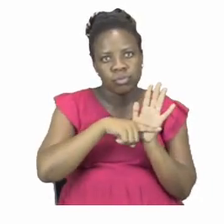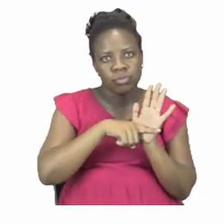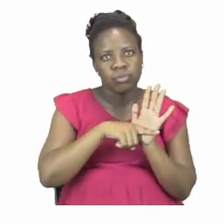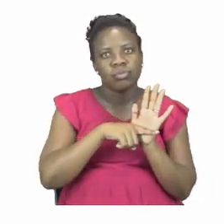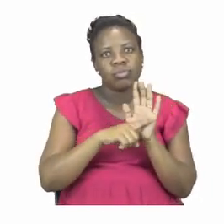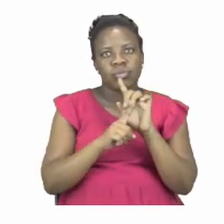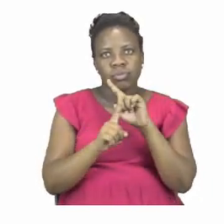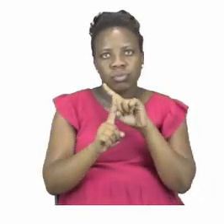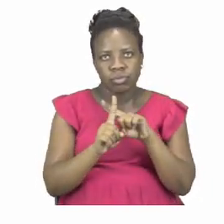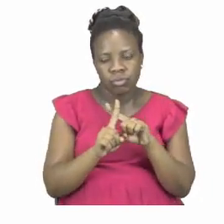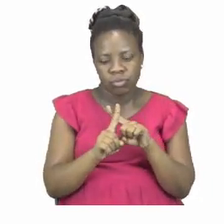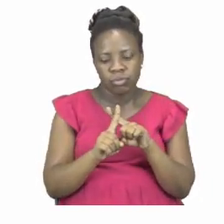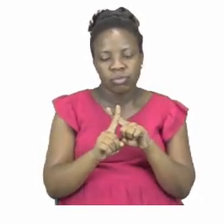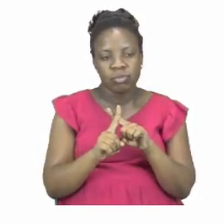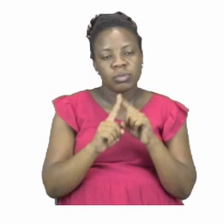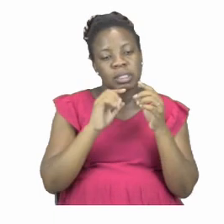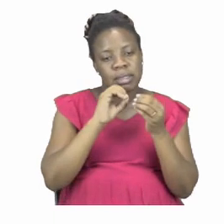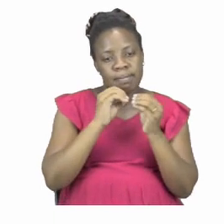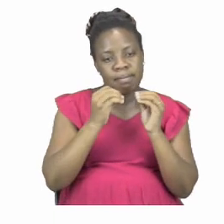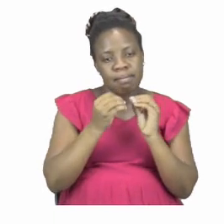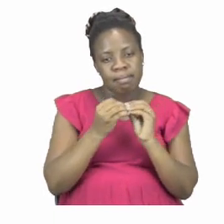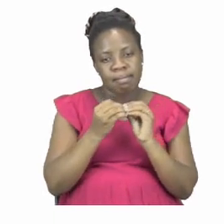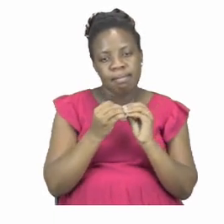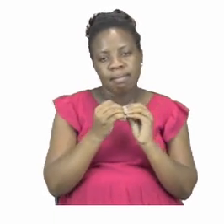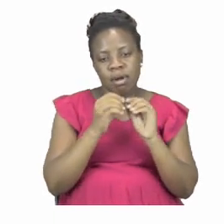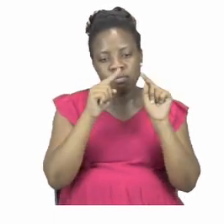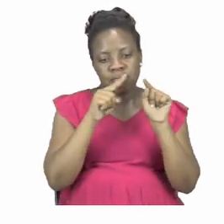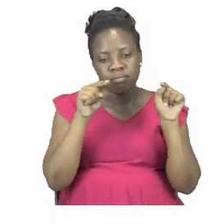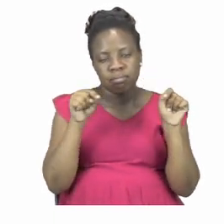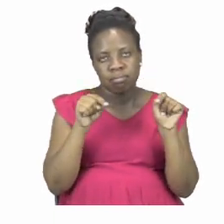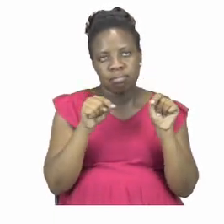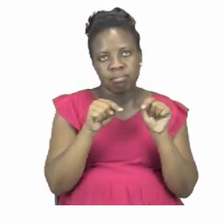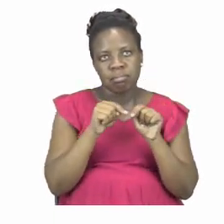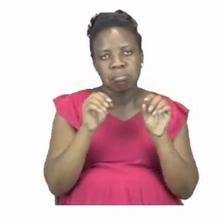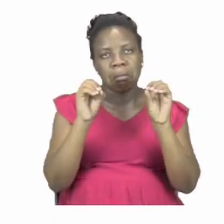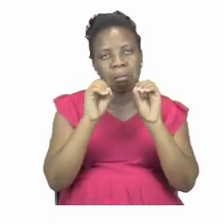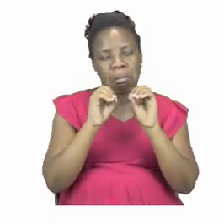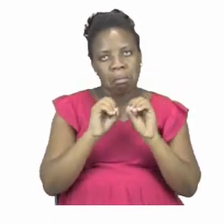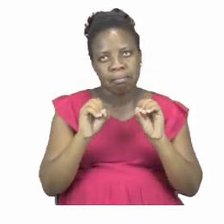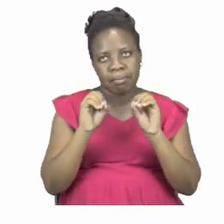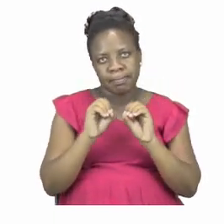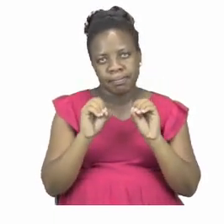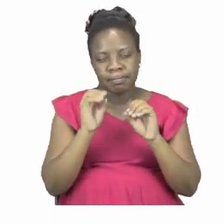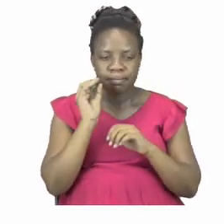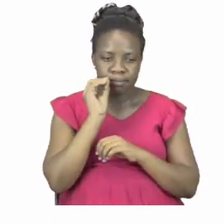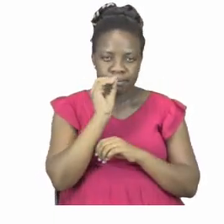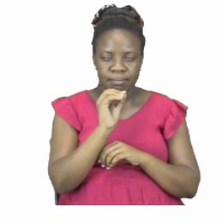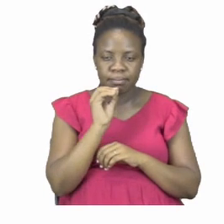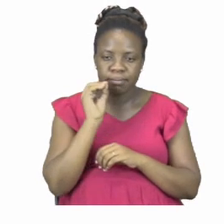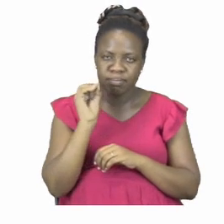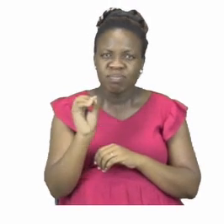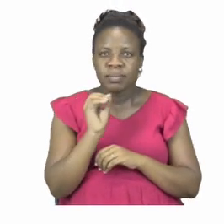in the missing numbers for the boxes. Now, as you can see, we have a mixture of addition and subtraction. We also